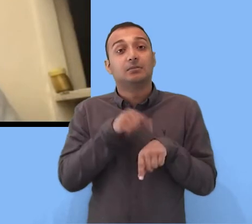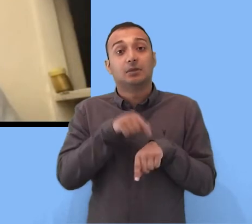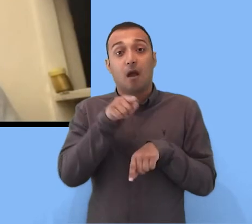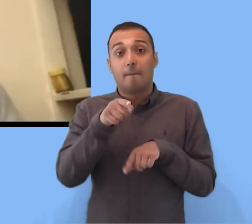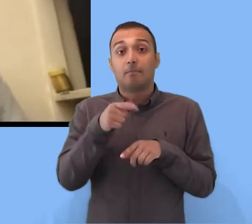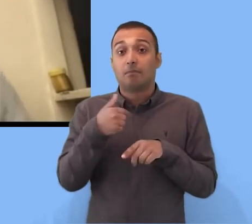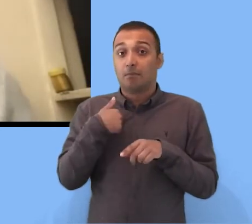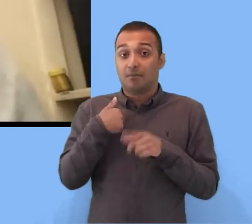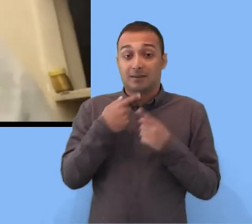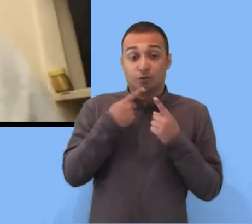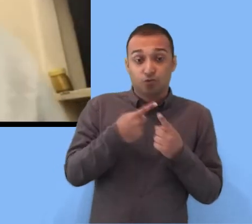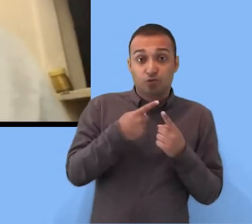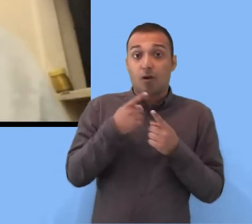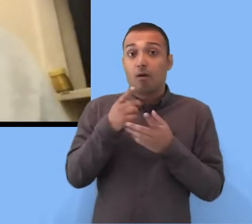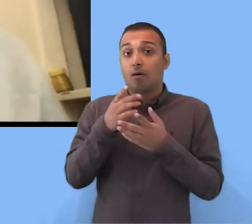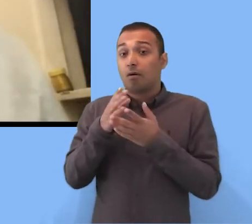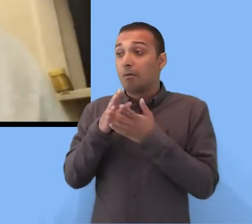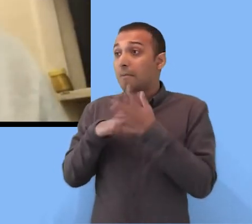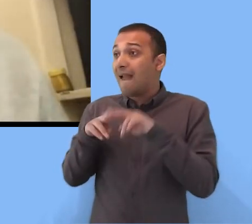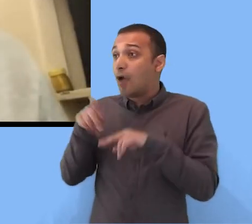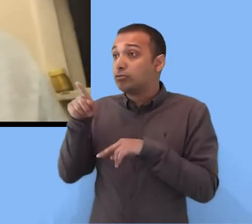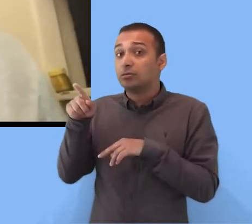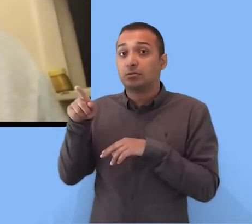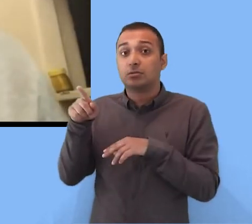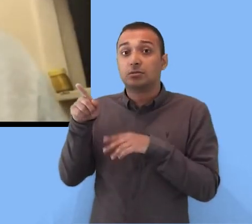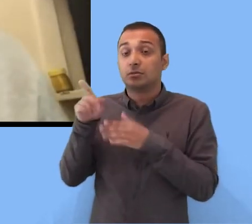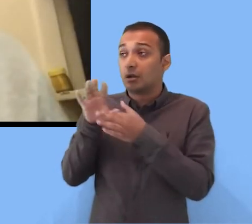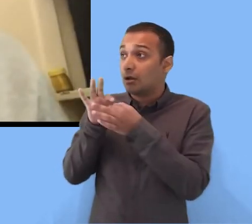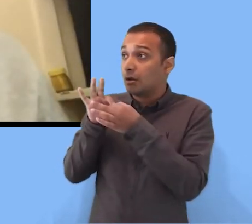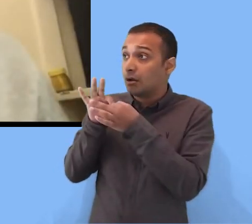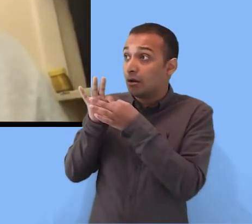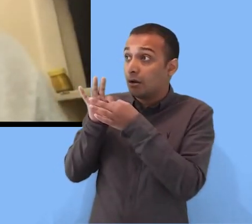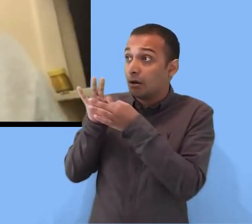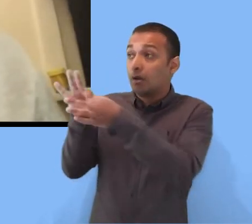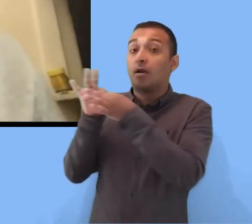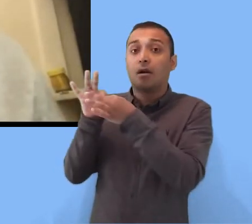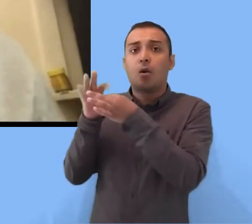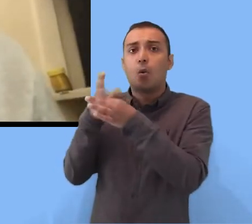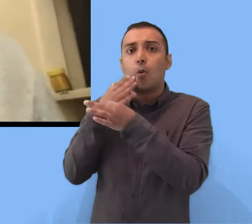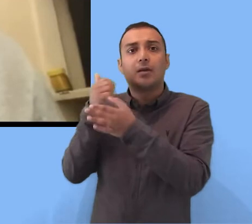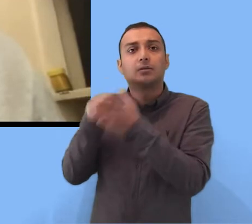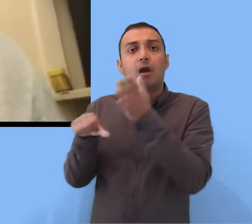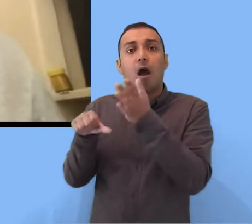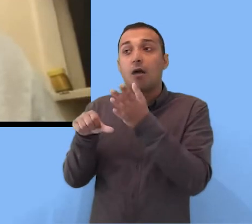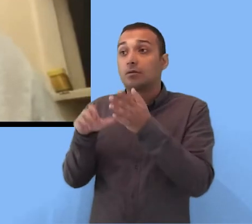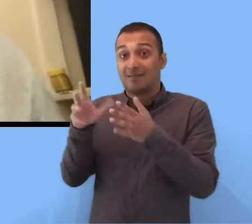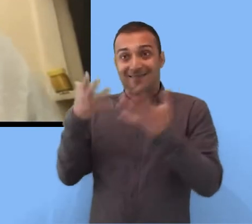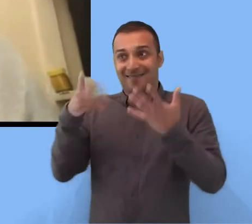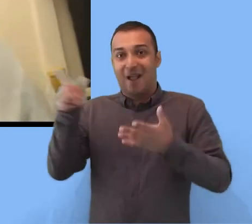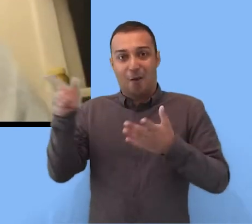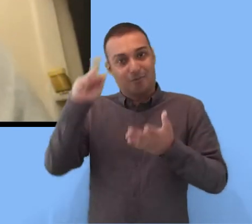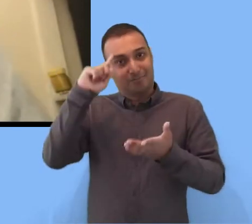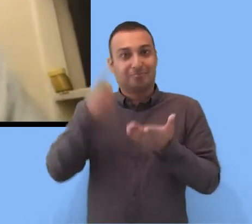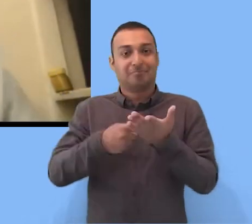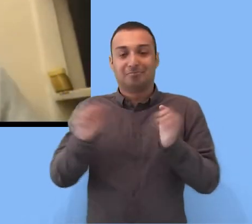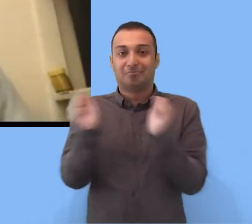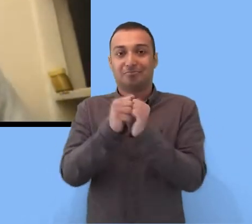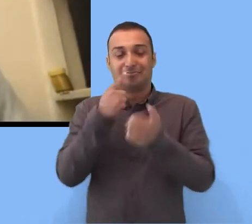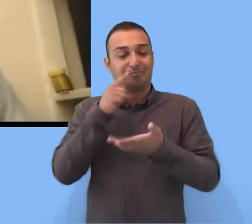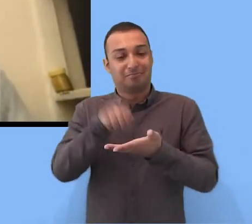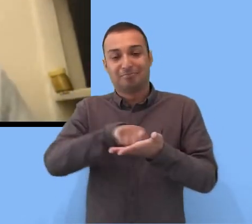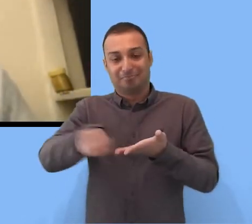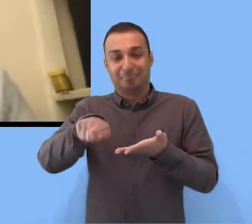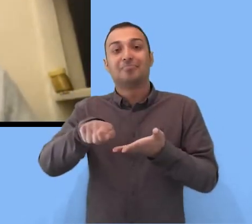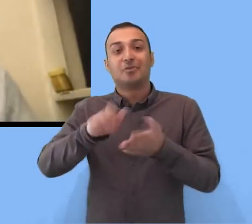just start from when that parent signs on the dotted line and says they want their child to attend your setting.